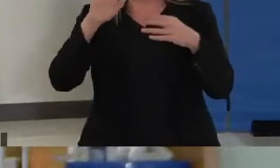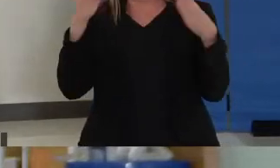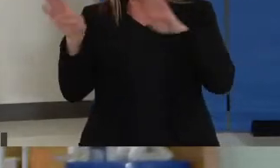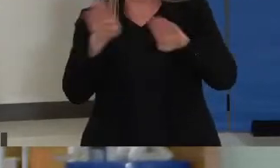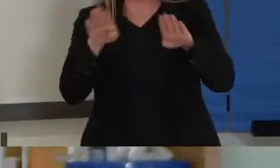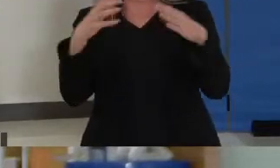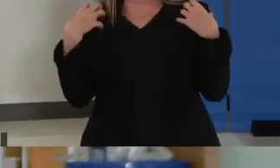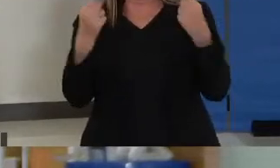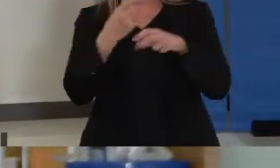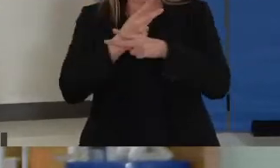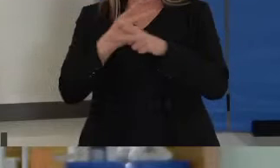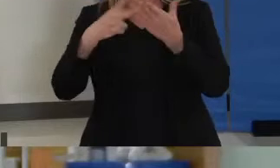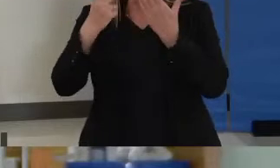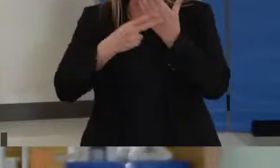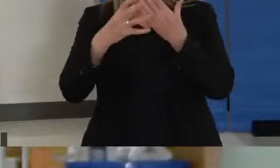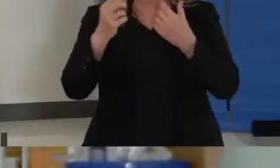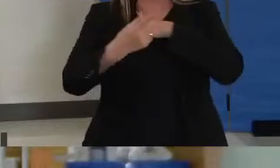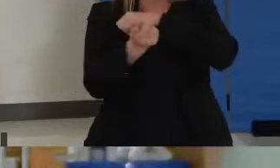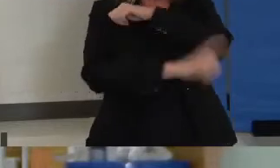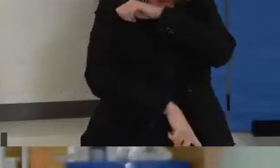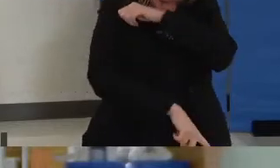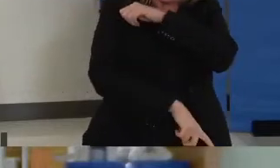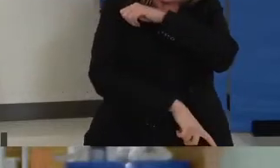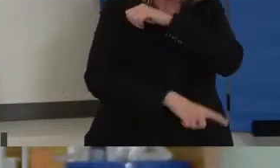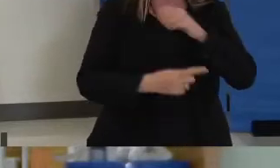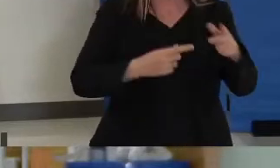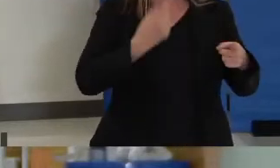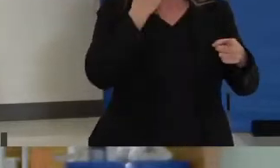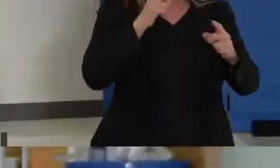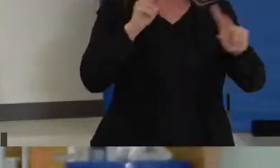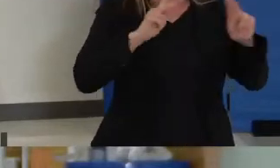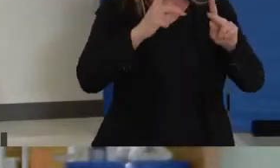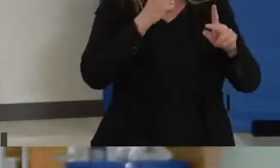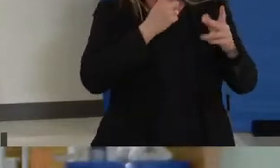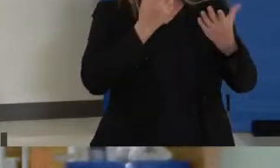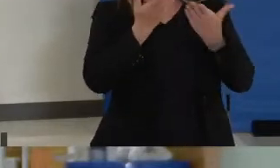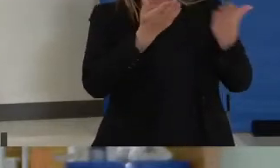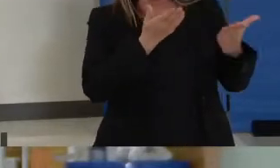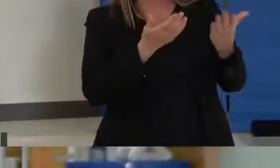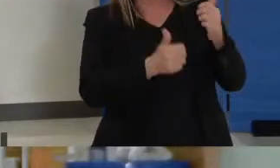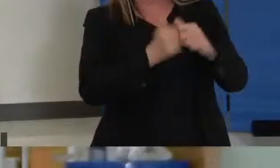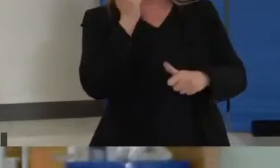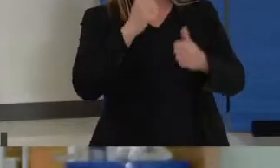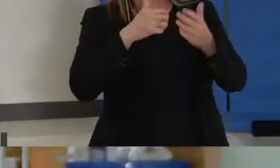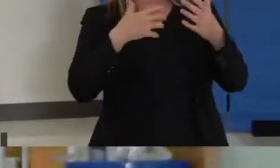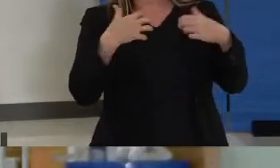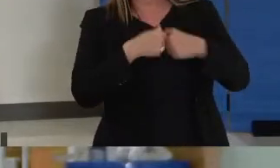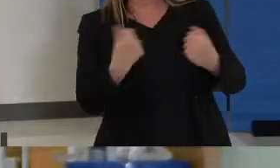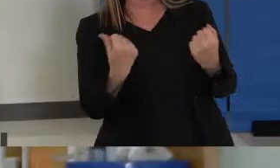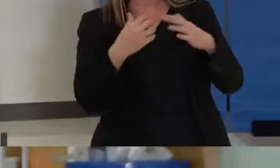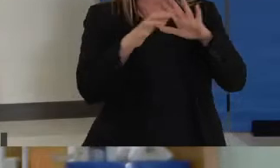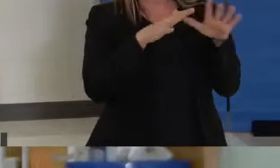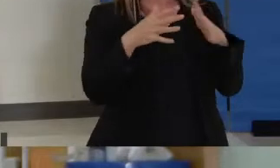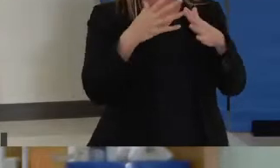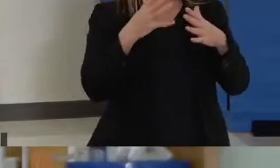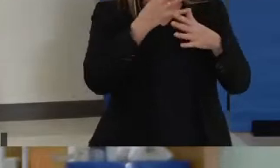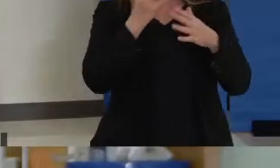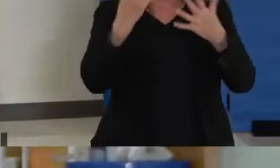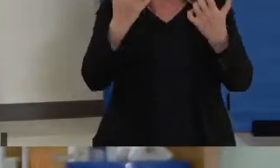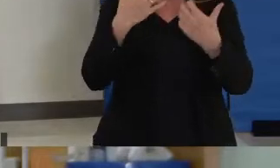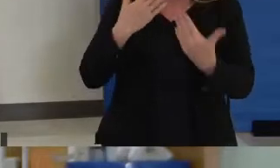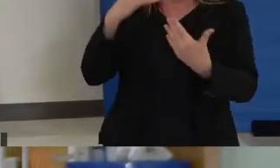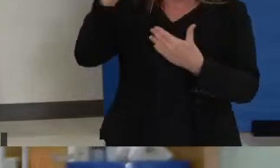reduce punitive or bureaucratic barriers to programs that serve California's most vulnerable. So I want to thank the governor and the administrative